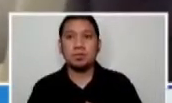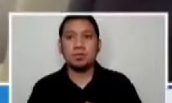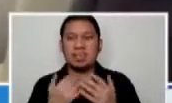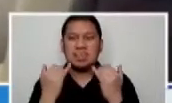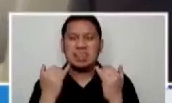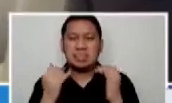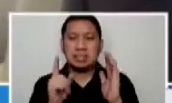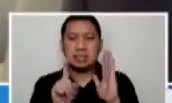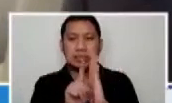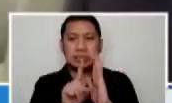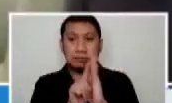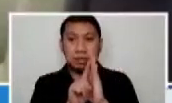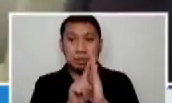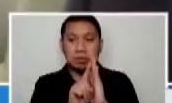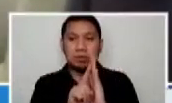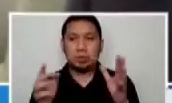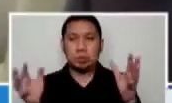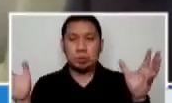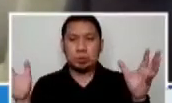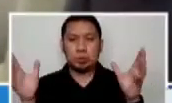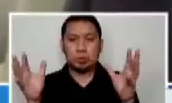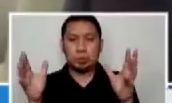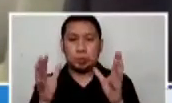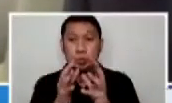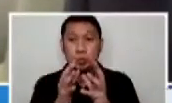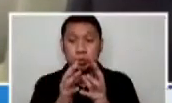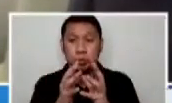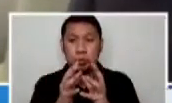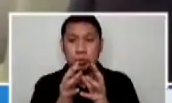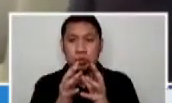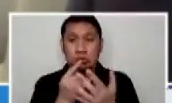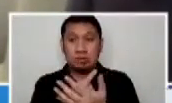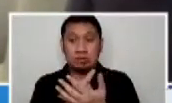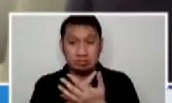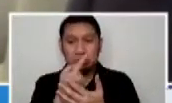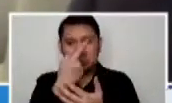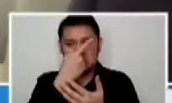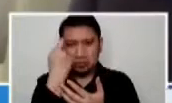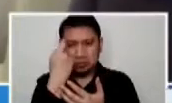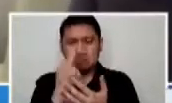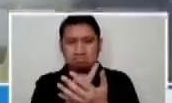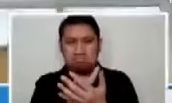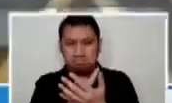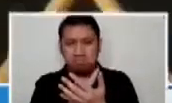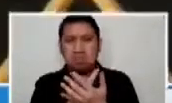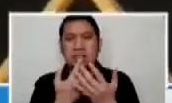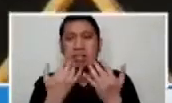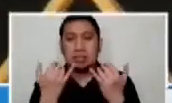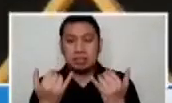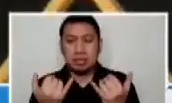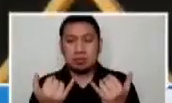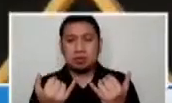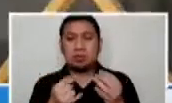our mosques are closed, public congregation prayers are suspended, and family gatherings